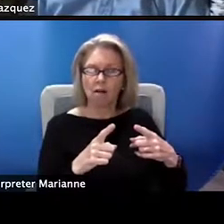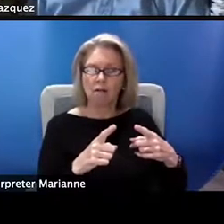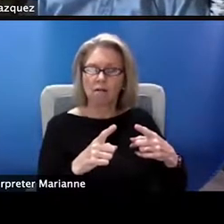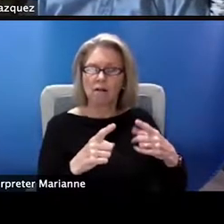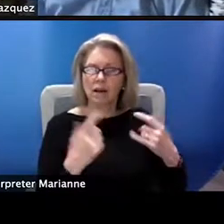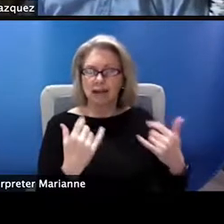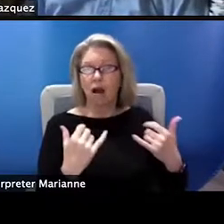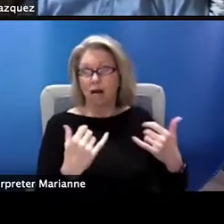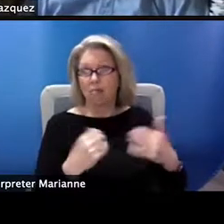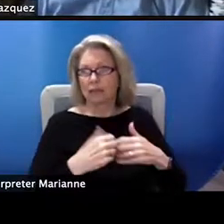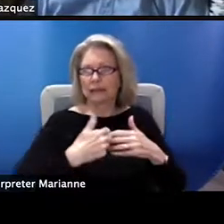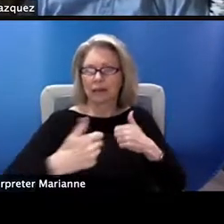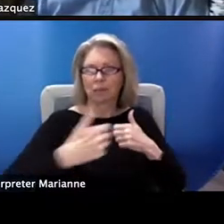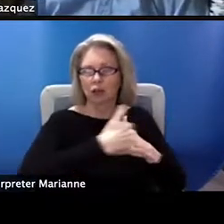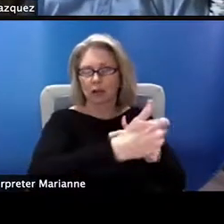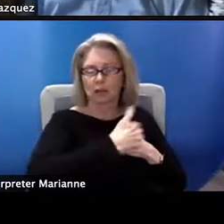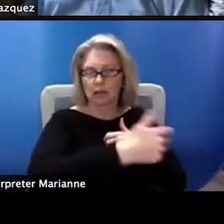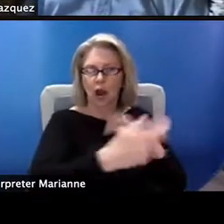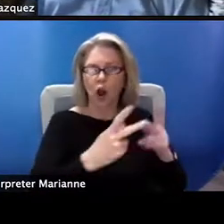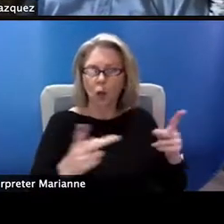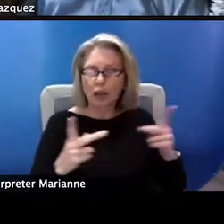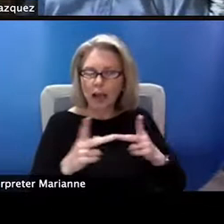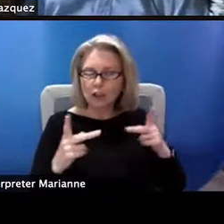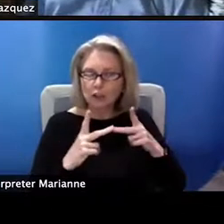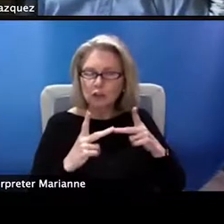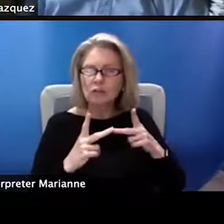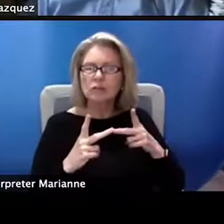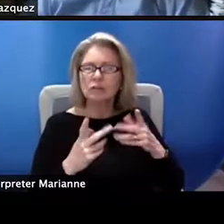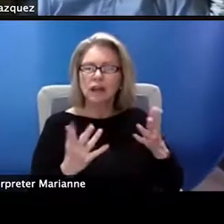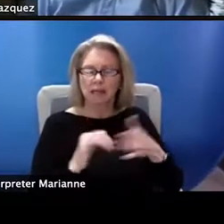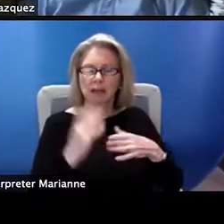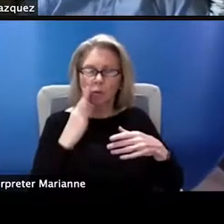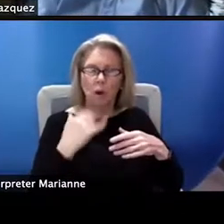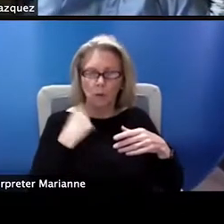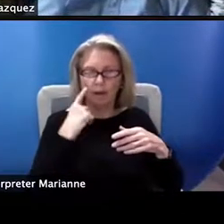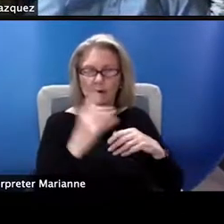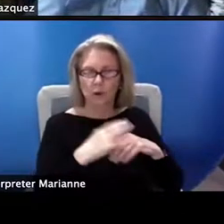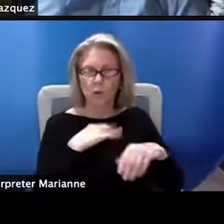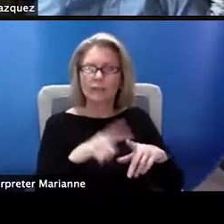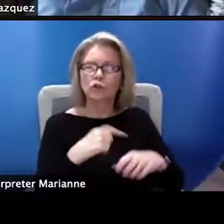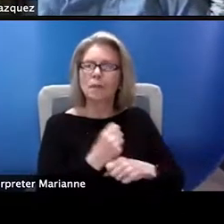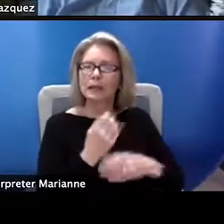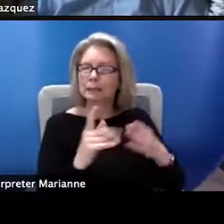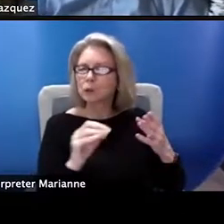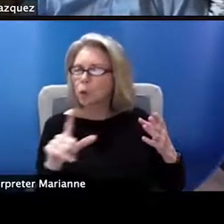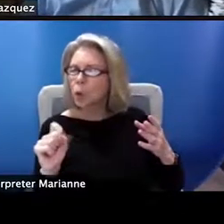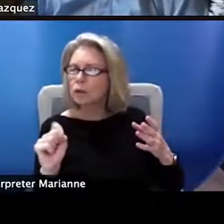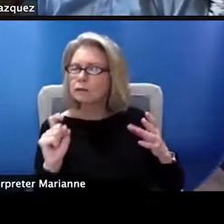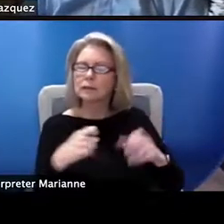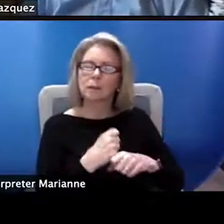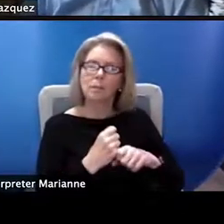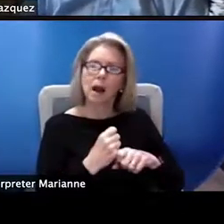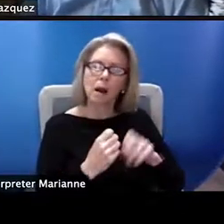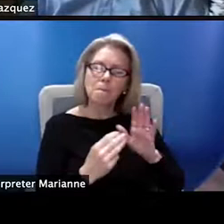separate locations, like weapons that can bind us, that's why we think that we need to make some tools. We need to make modules about how